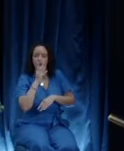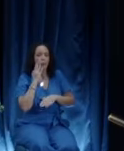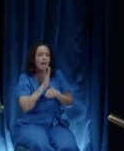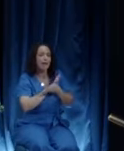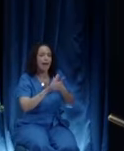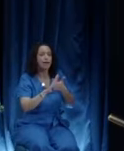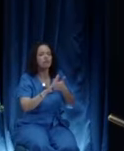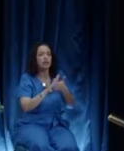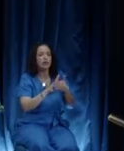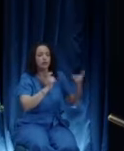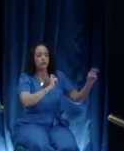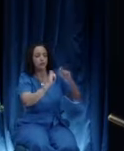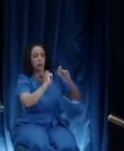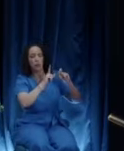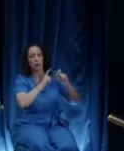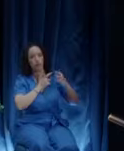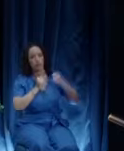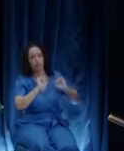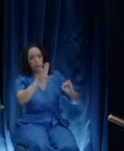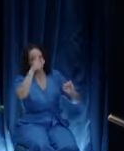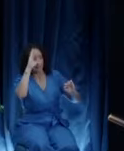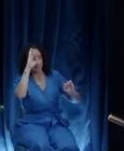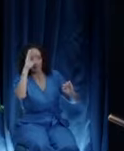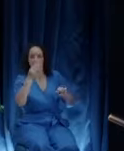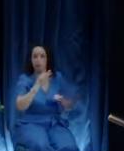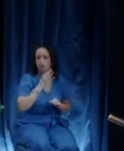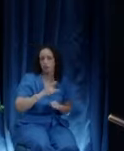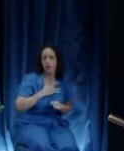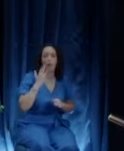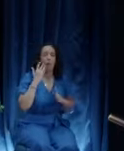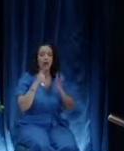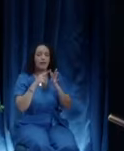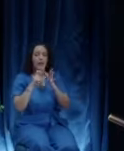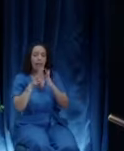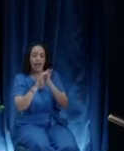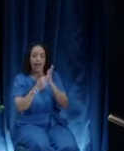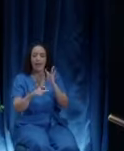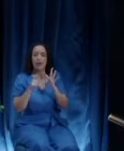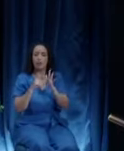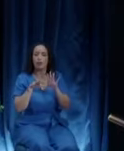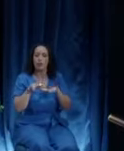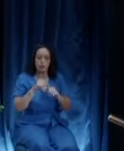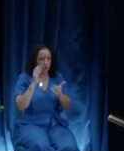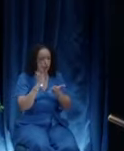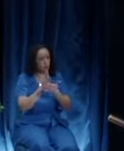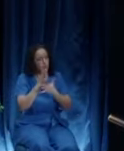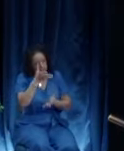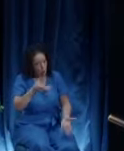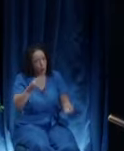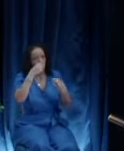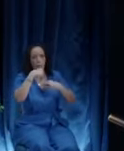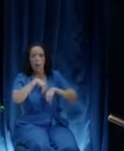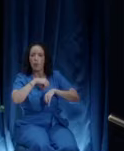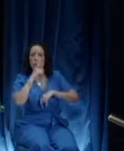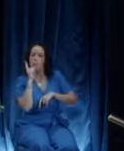any genuine physical danger. And it's during Edward's reign that they really start to pick that up and start patronising